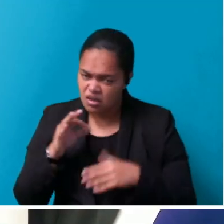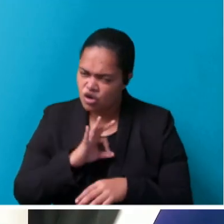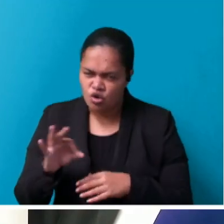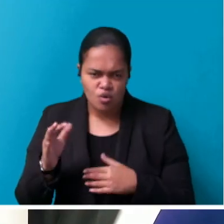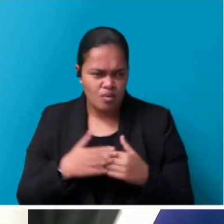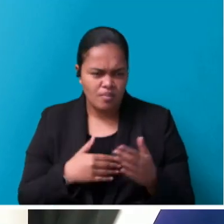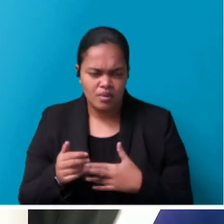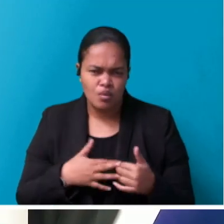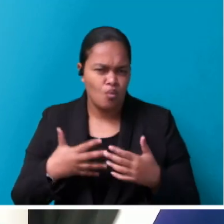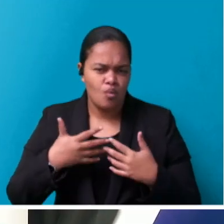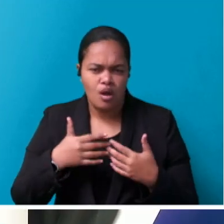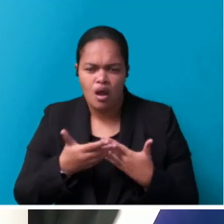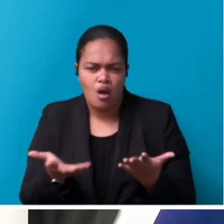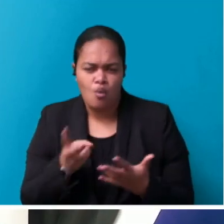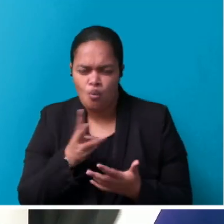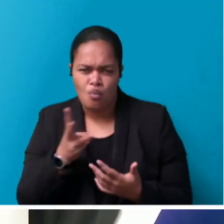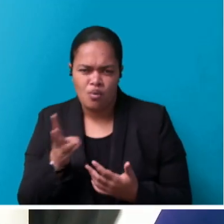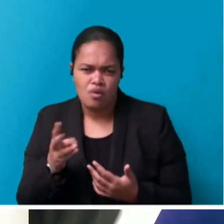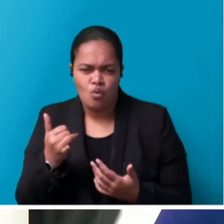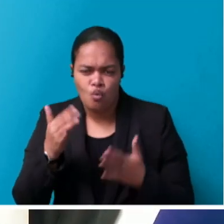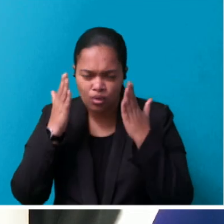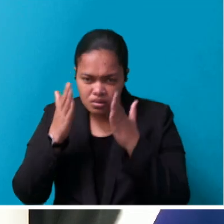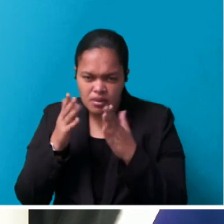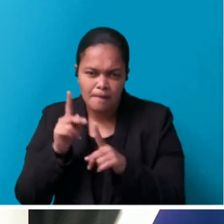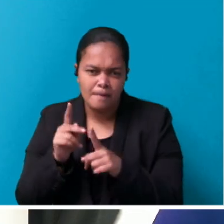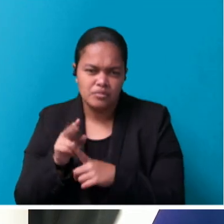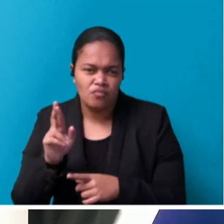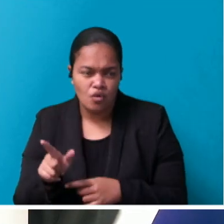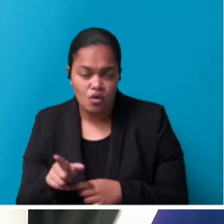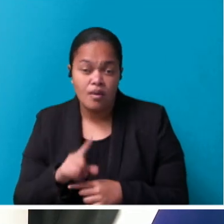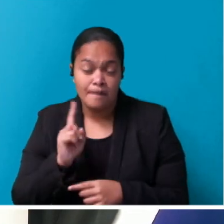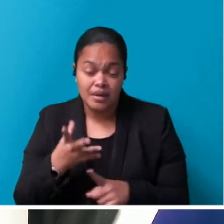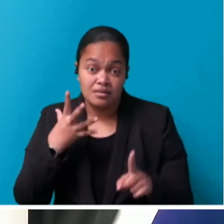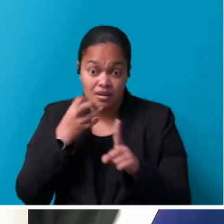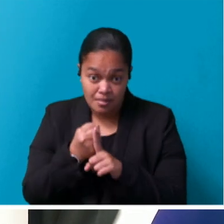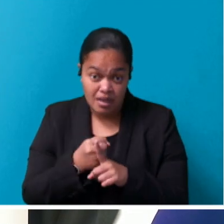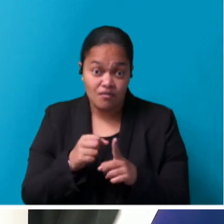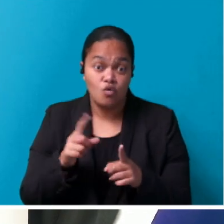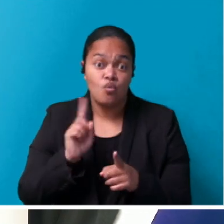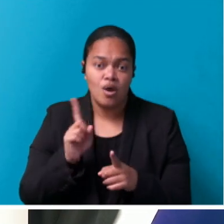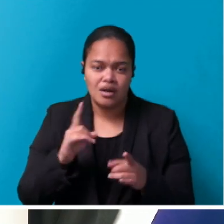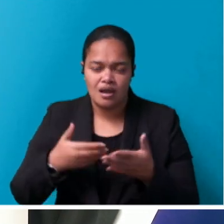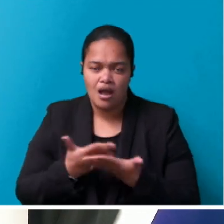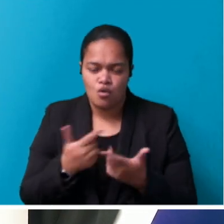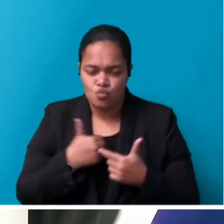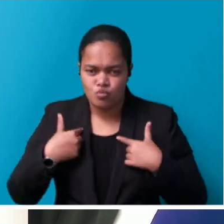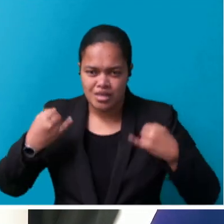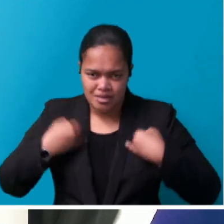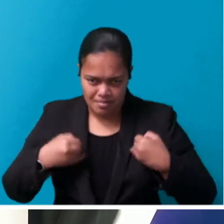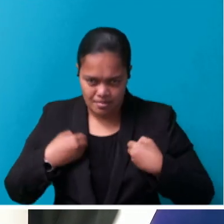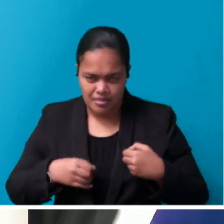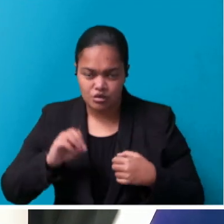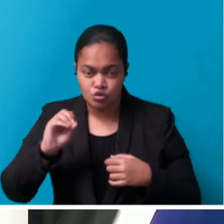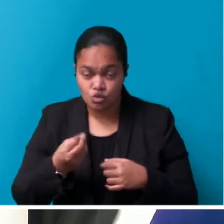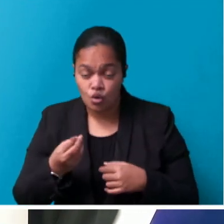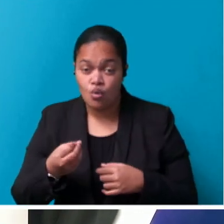and well-intentioned, is only impactful as its implementation. That is why the digital strategy is